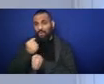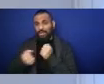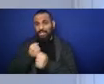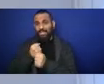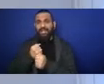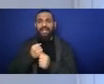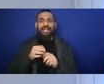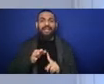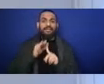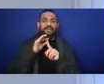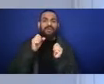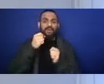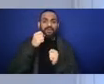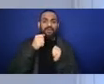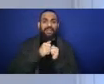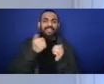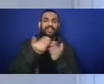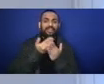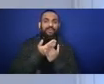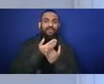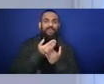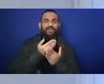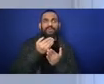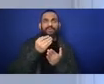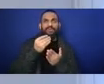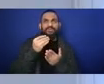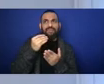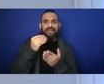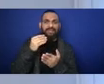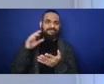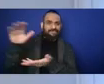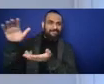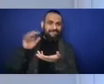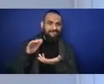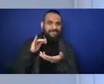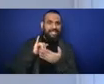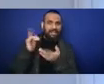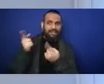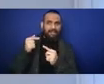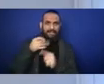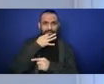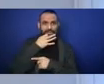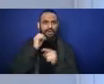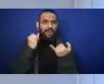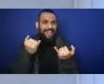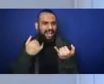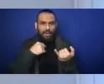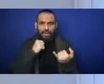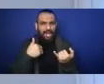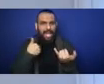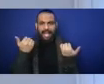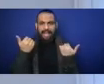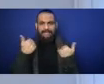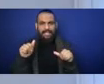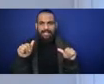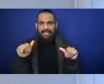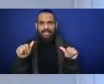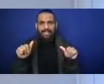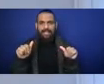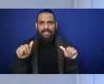get the vaccines out, but we anticipate that coming hopefully by summer, if not sooner, before the new school